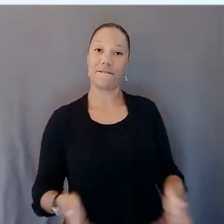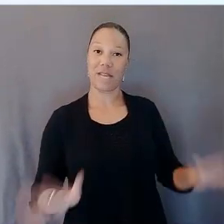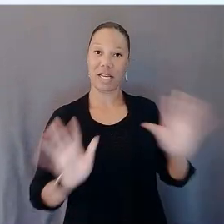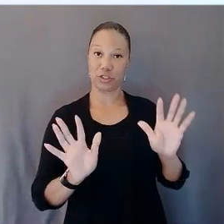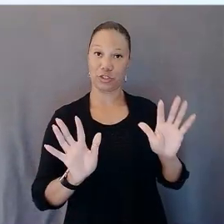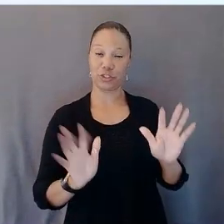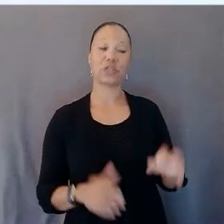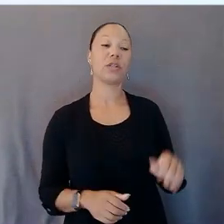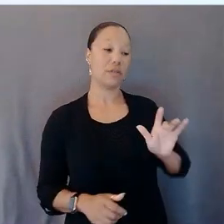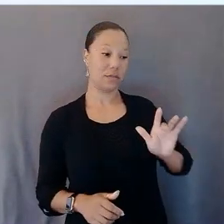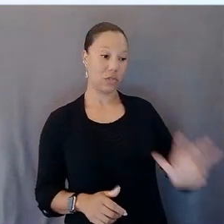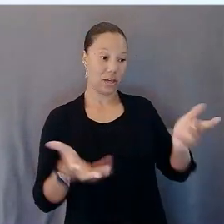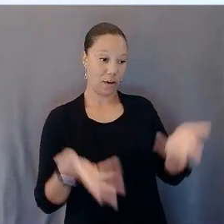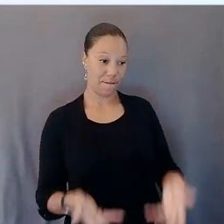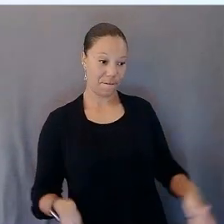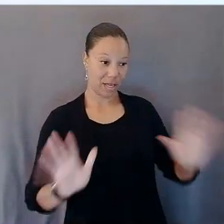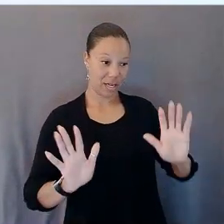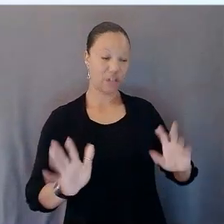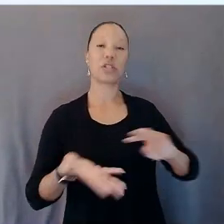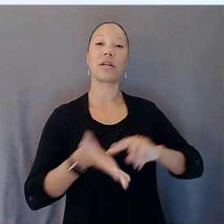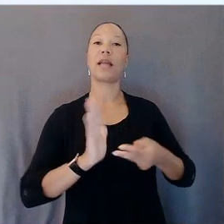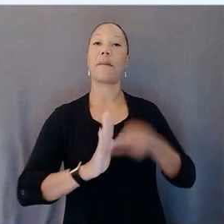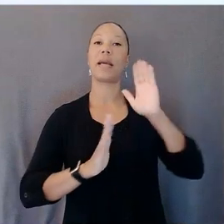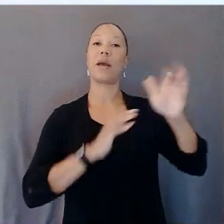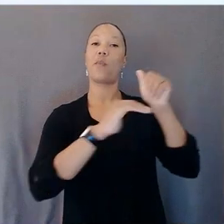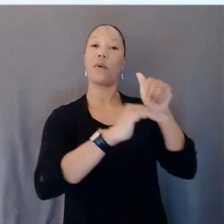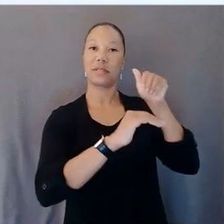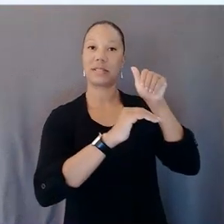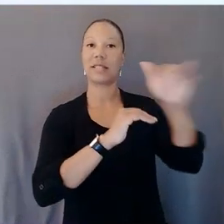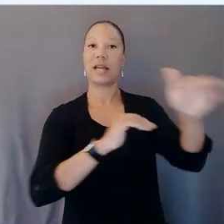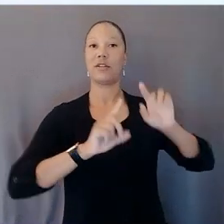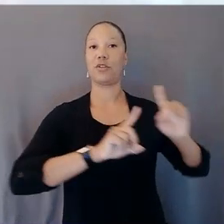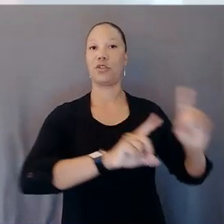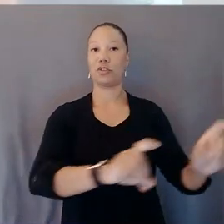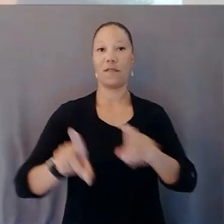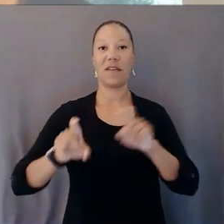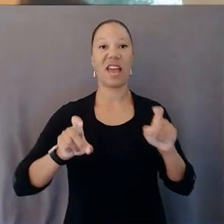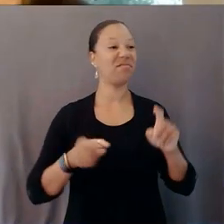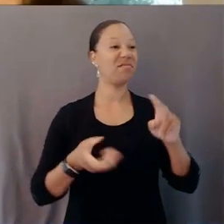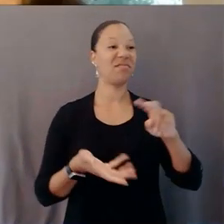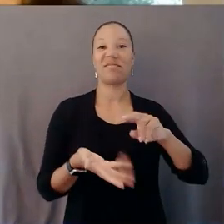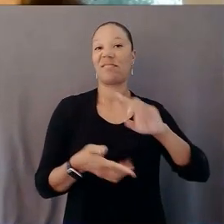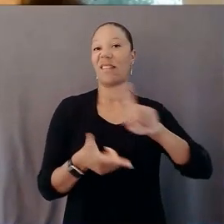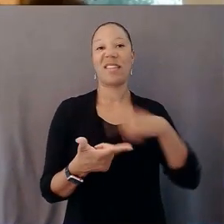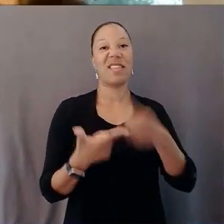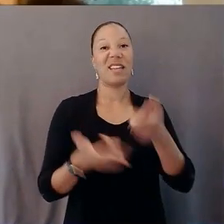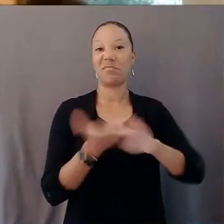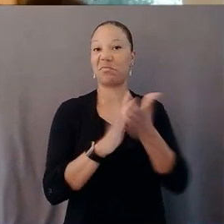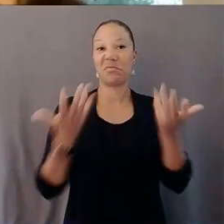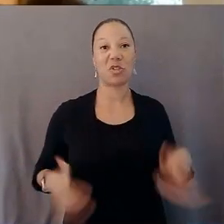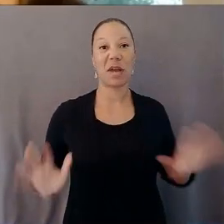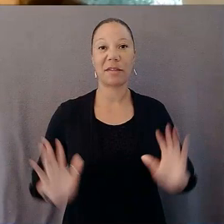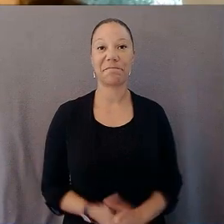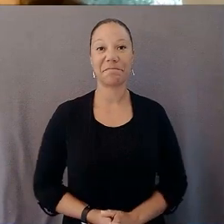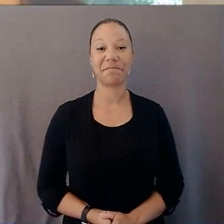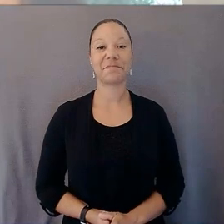button, click on that to say you're done, you're finished with taking the survey, and then you're done, you're finished. Yeah, that's